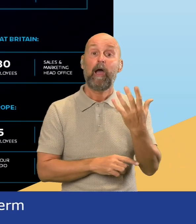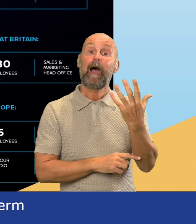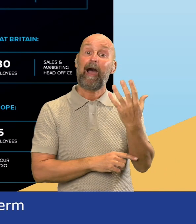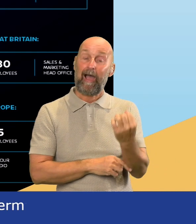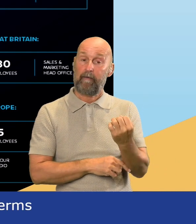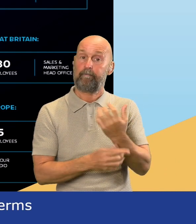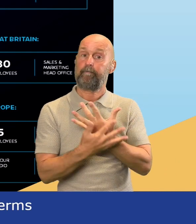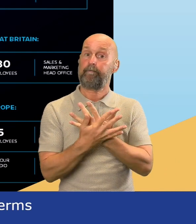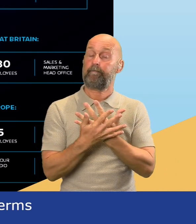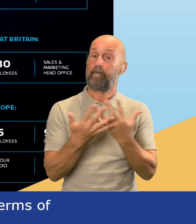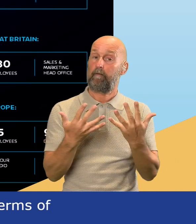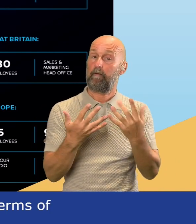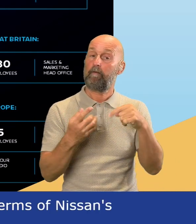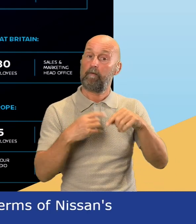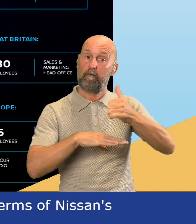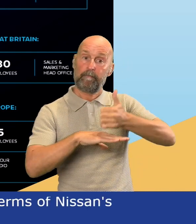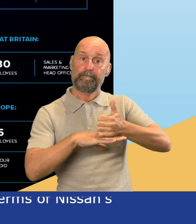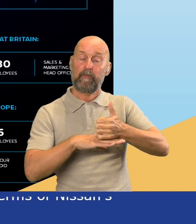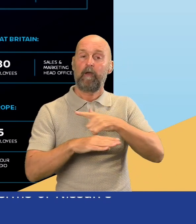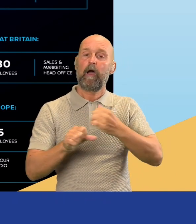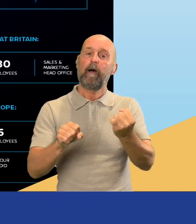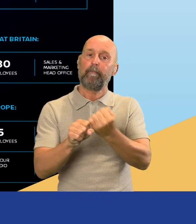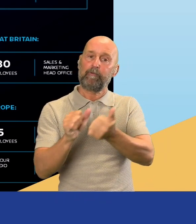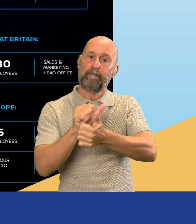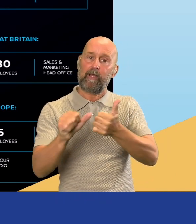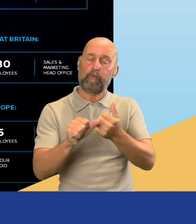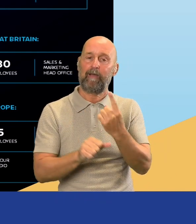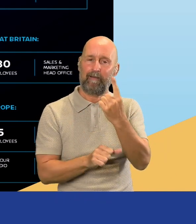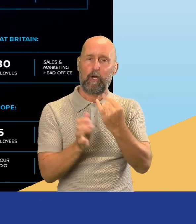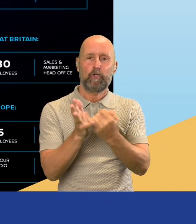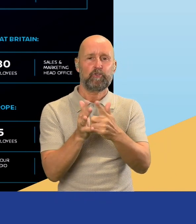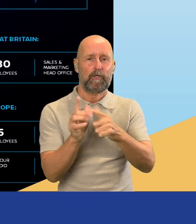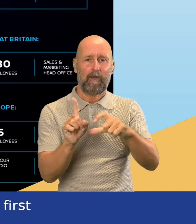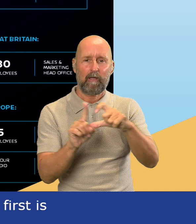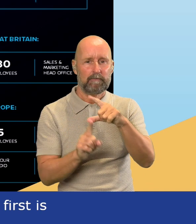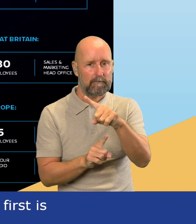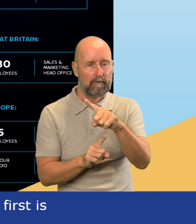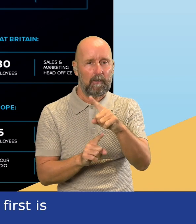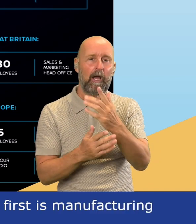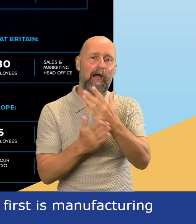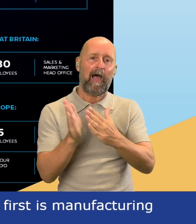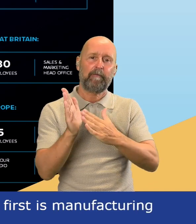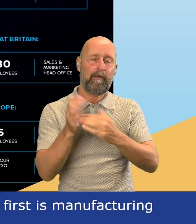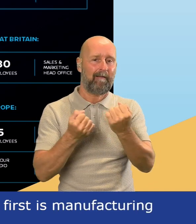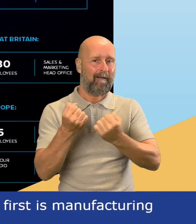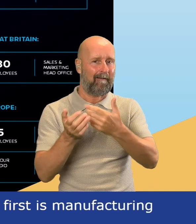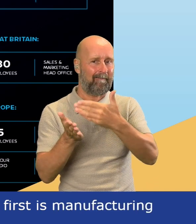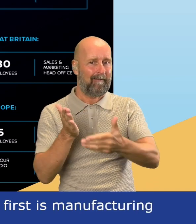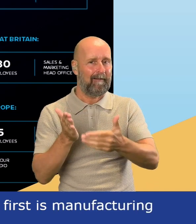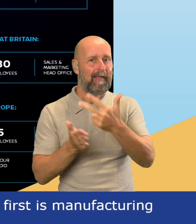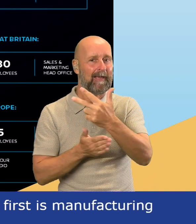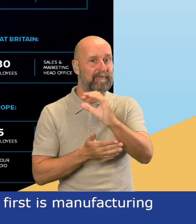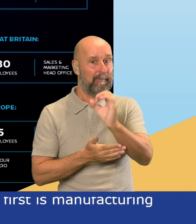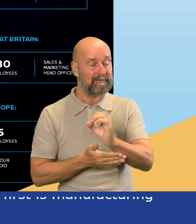of facilities across the UK. The first one is our manufacturing site up in Sunderland. That produces up to 500,000 units per year. 85%